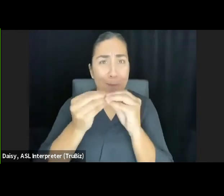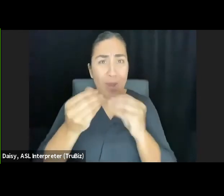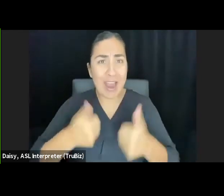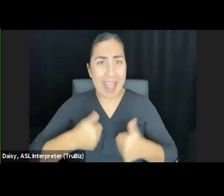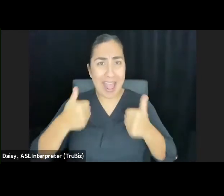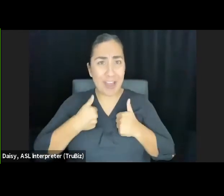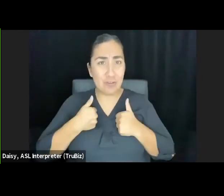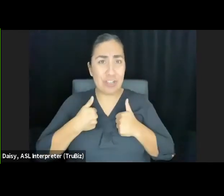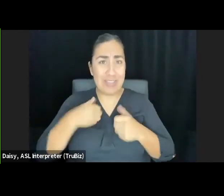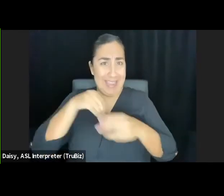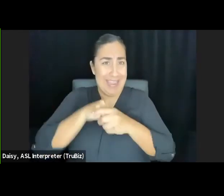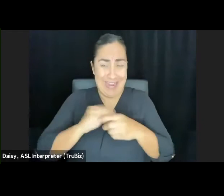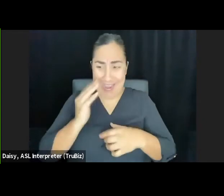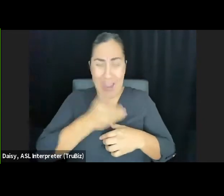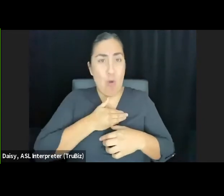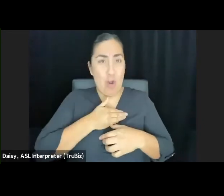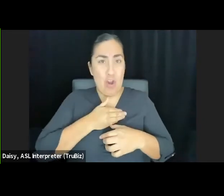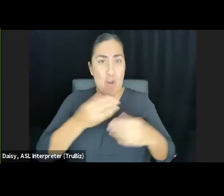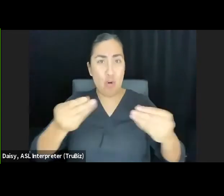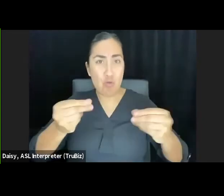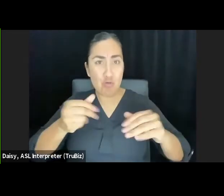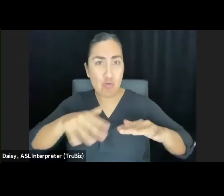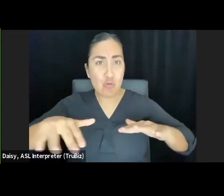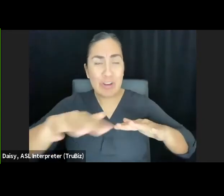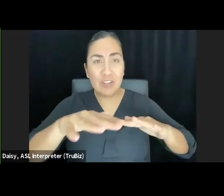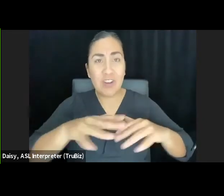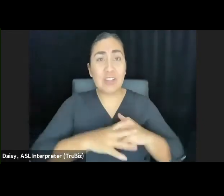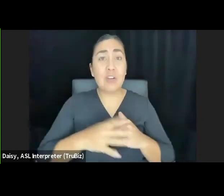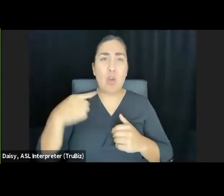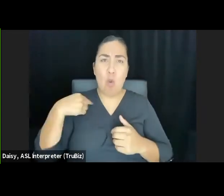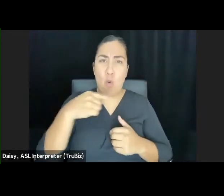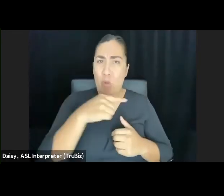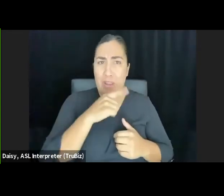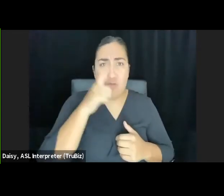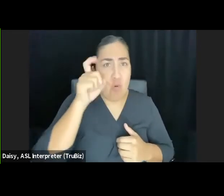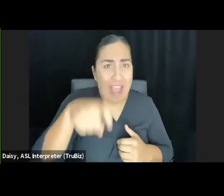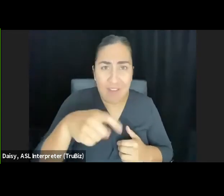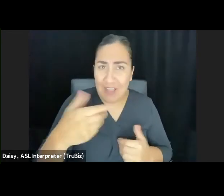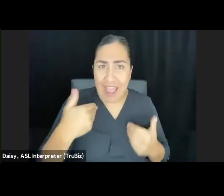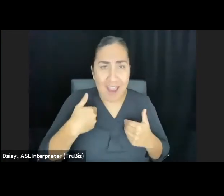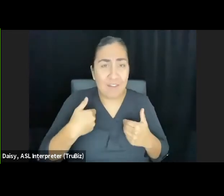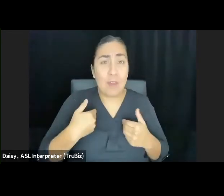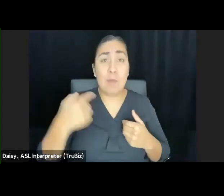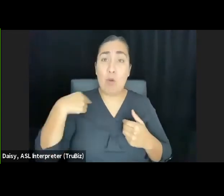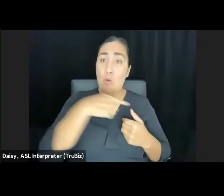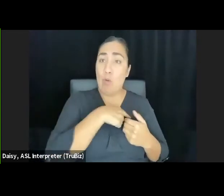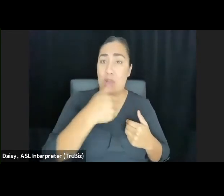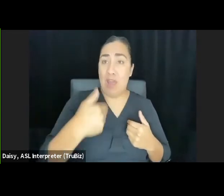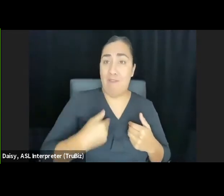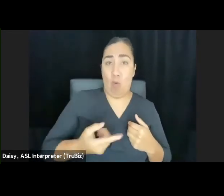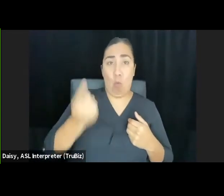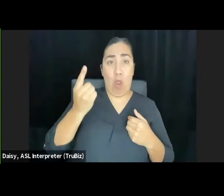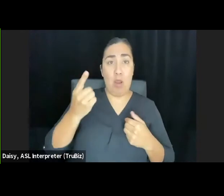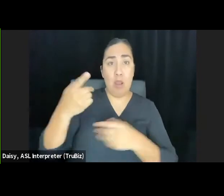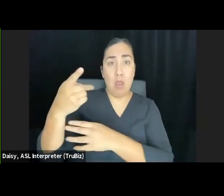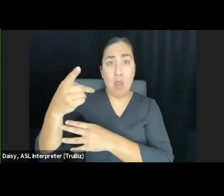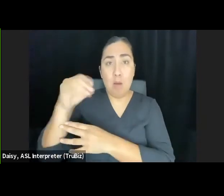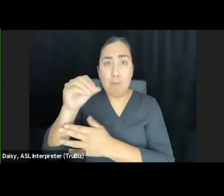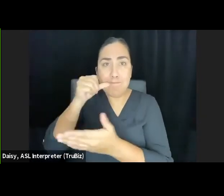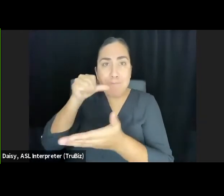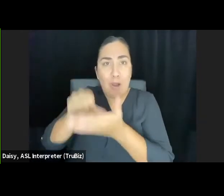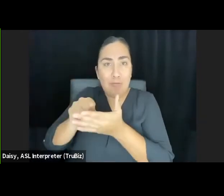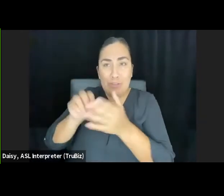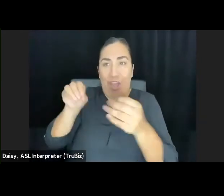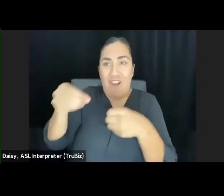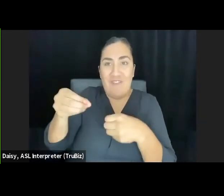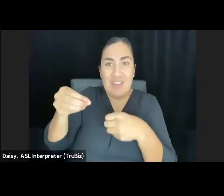office, if anything. And now they're saying you can't get a ballot if you can't show a street